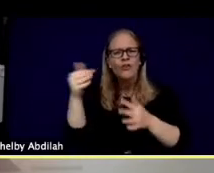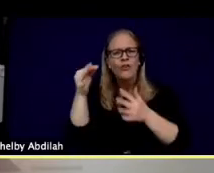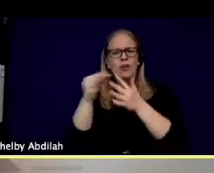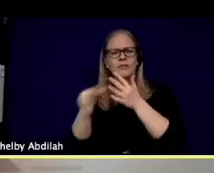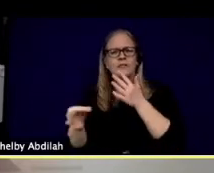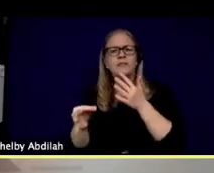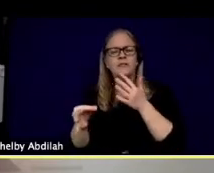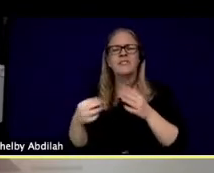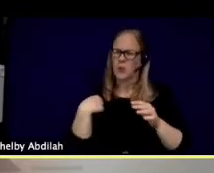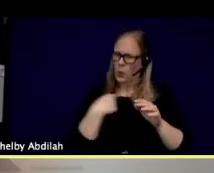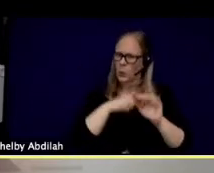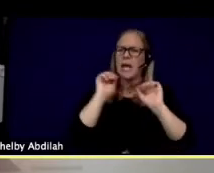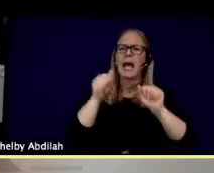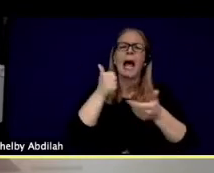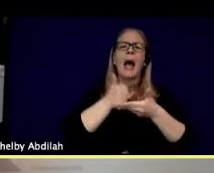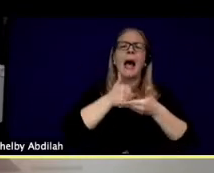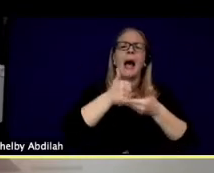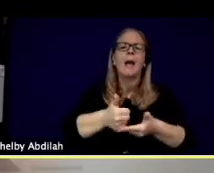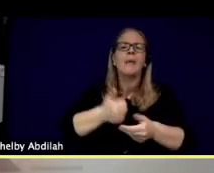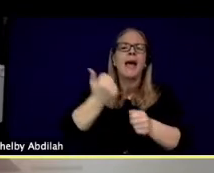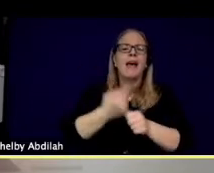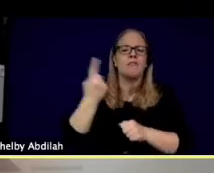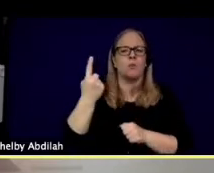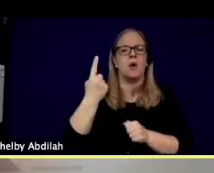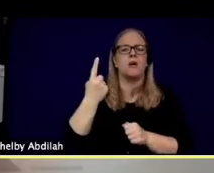help everyone to some degree.